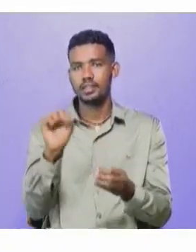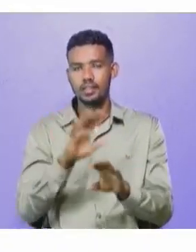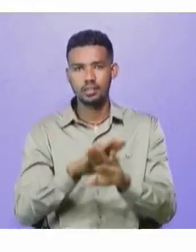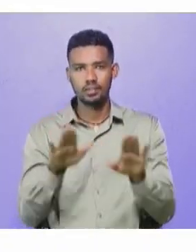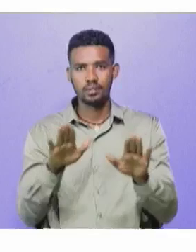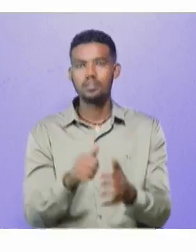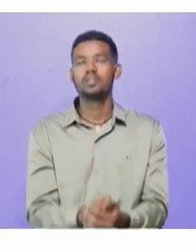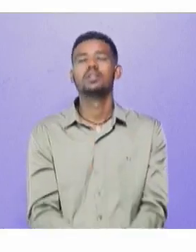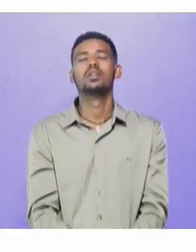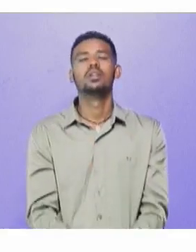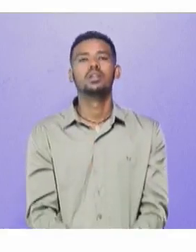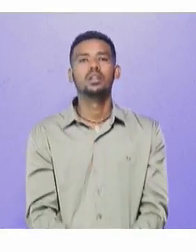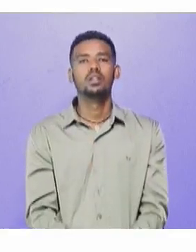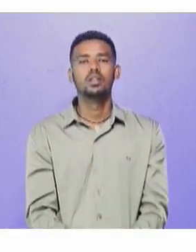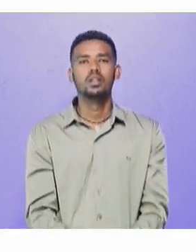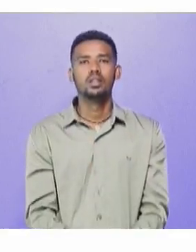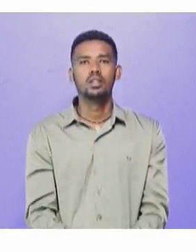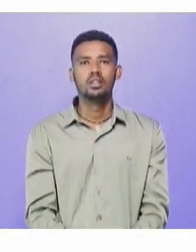Dog,